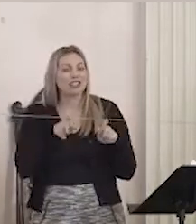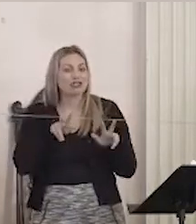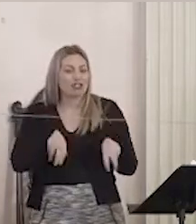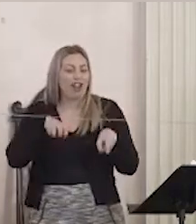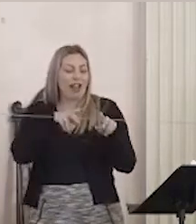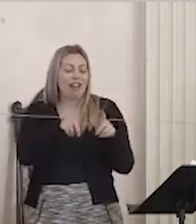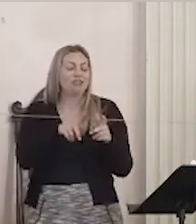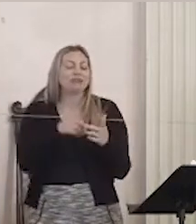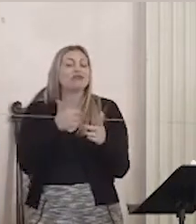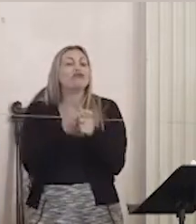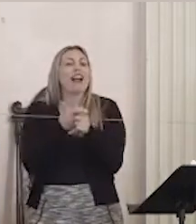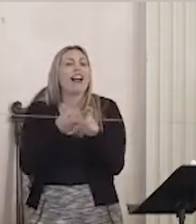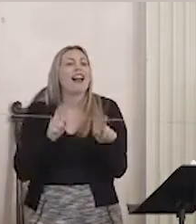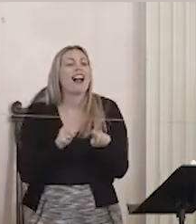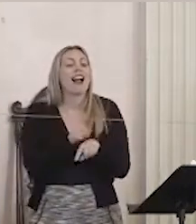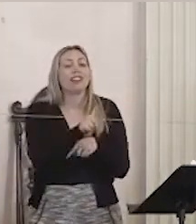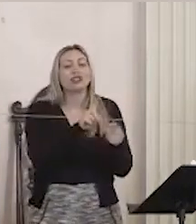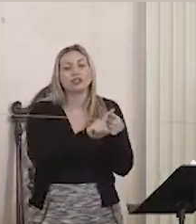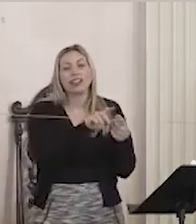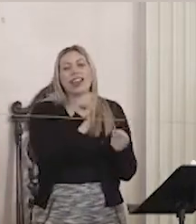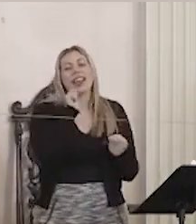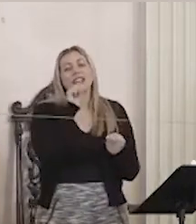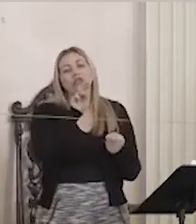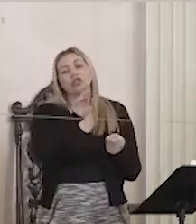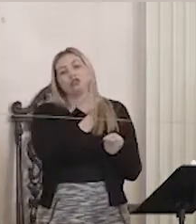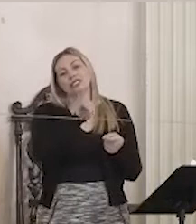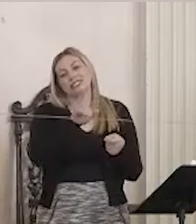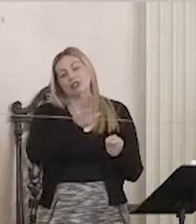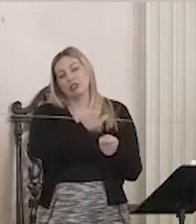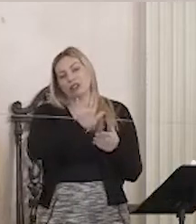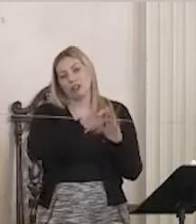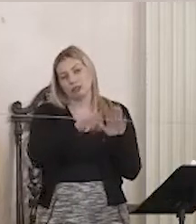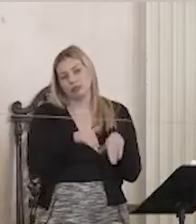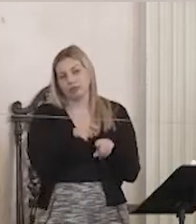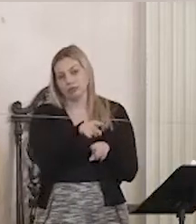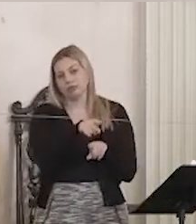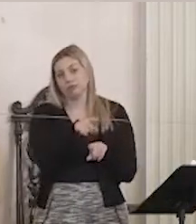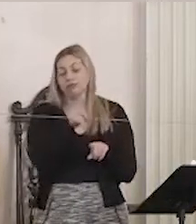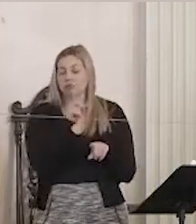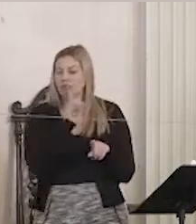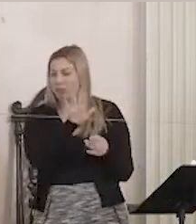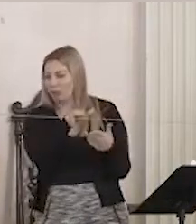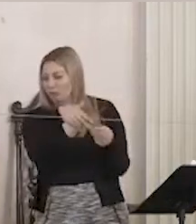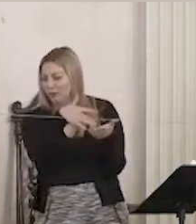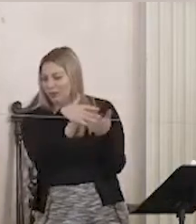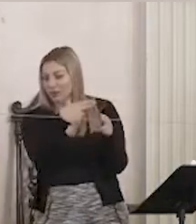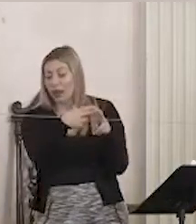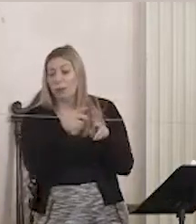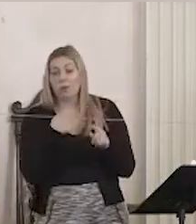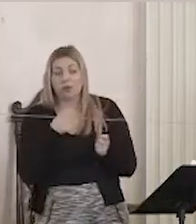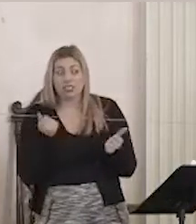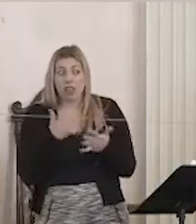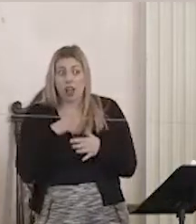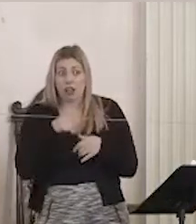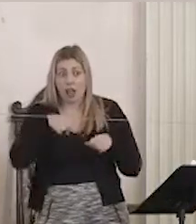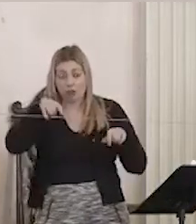field to Aunt Judy's house, and that, of course, was her middle name, with the fear of that bull breathing down our